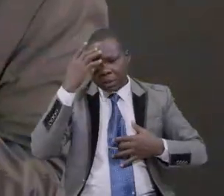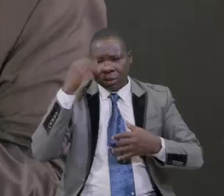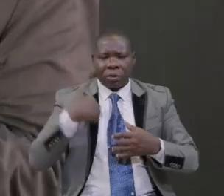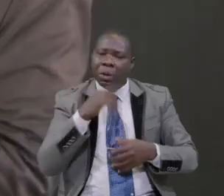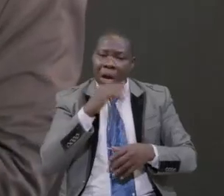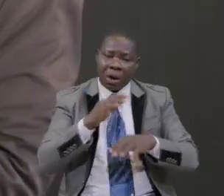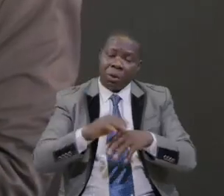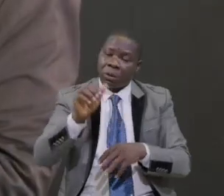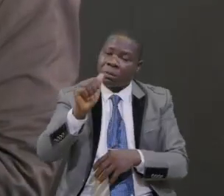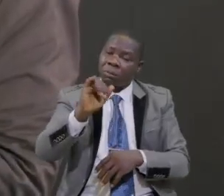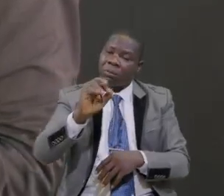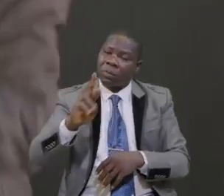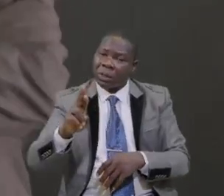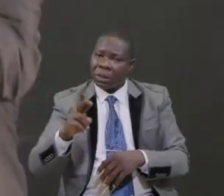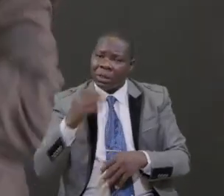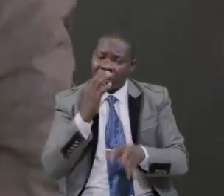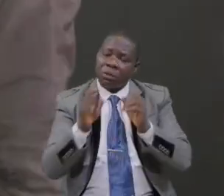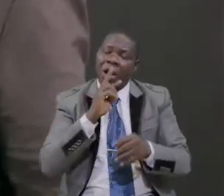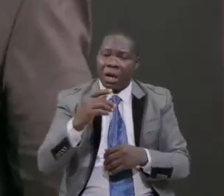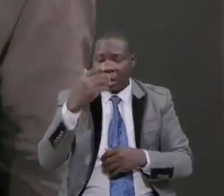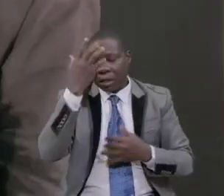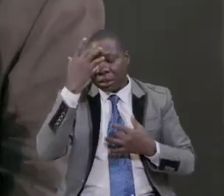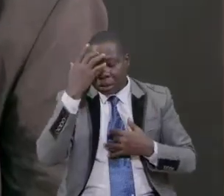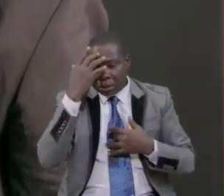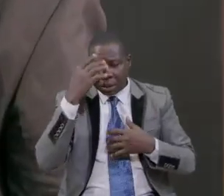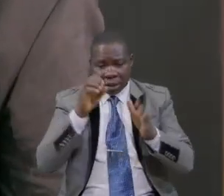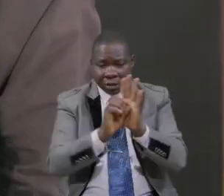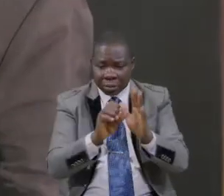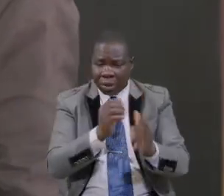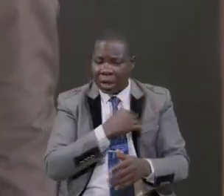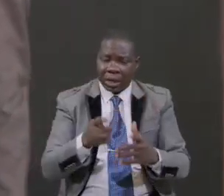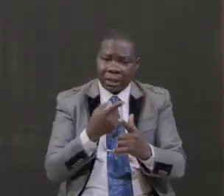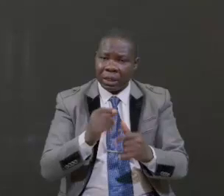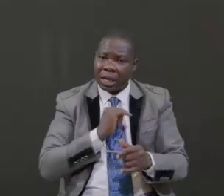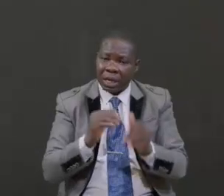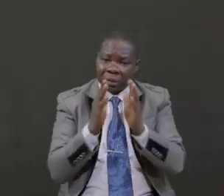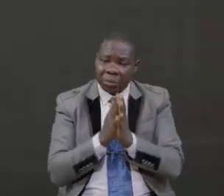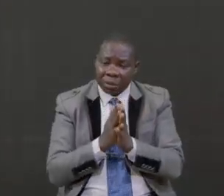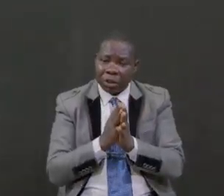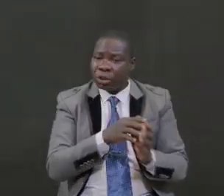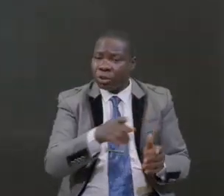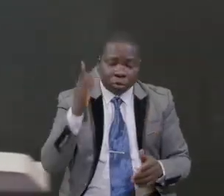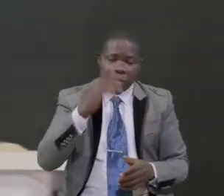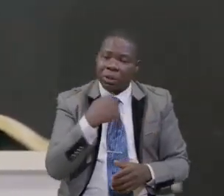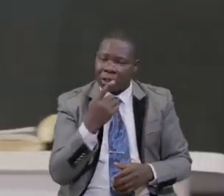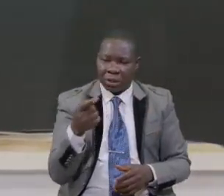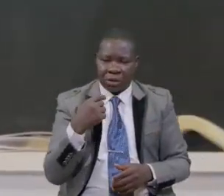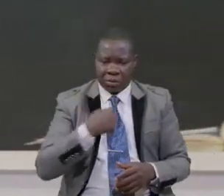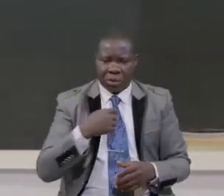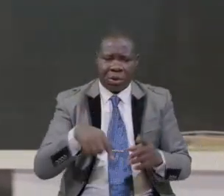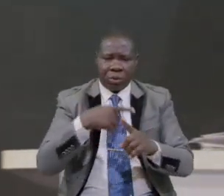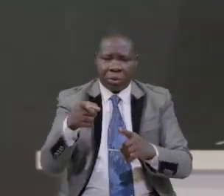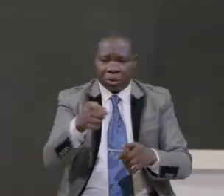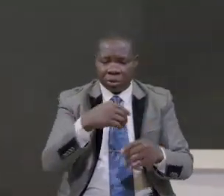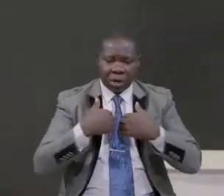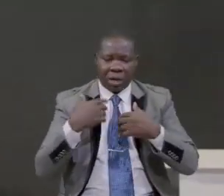example, and then I pray, you will tell me what they call healing. And so she said, you know,